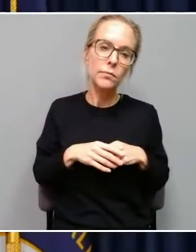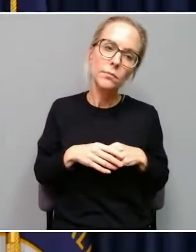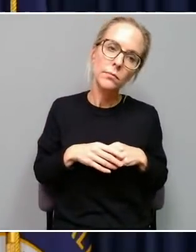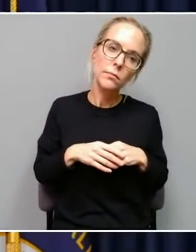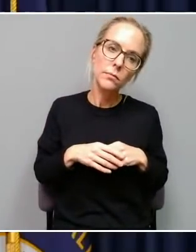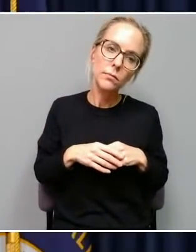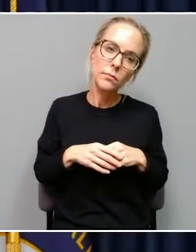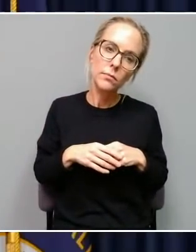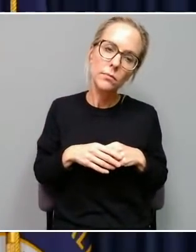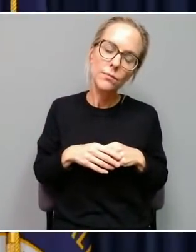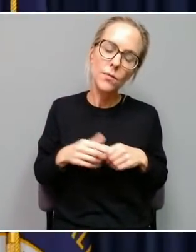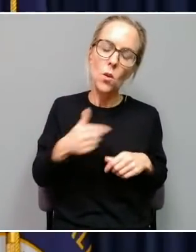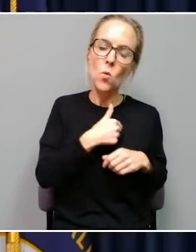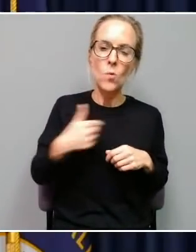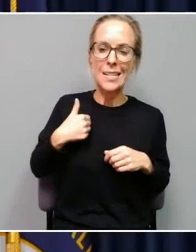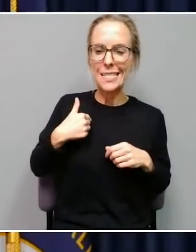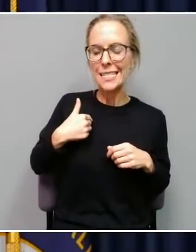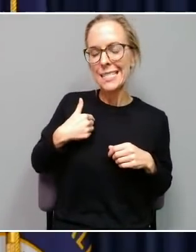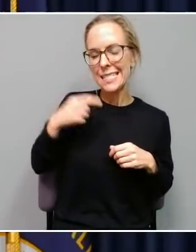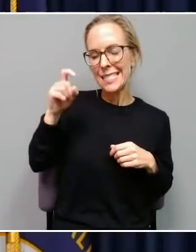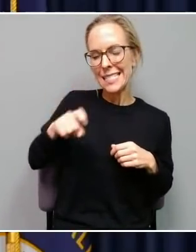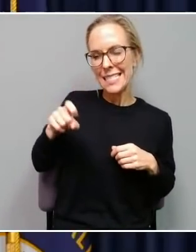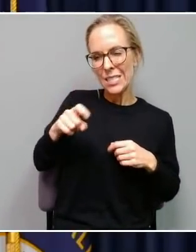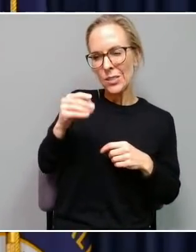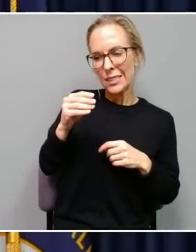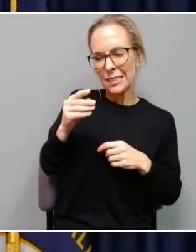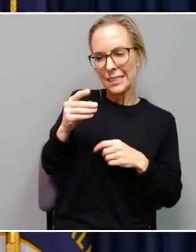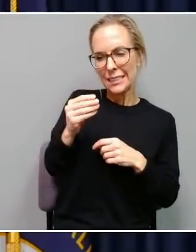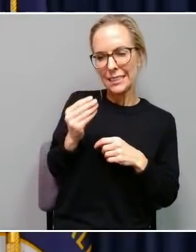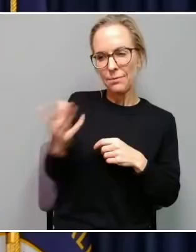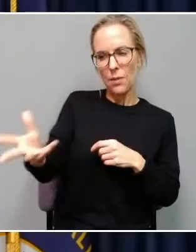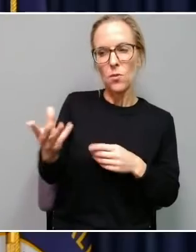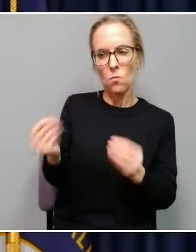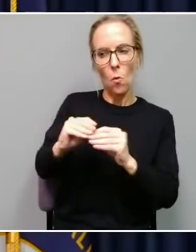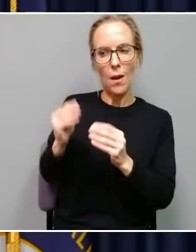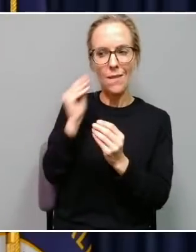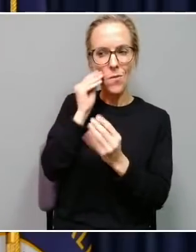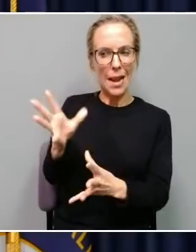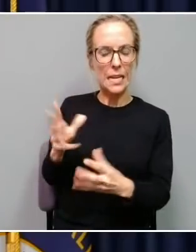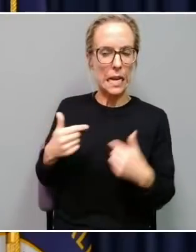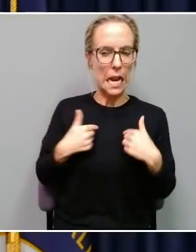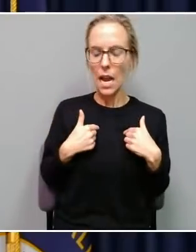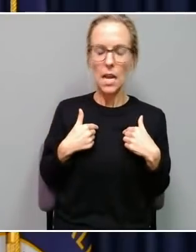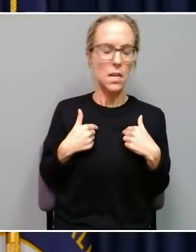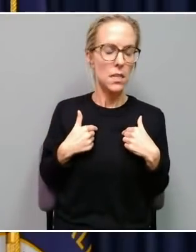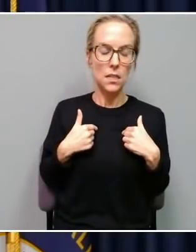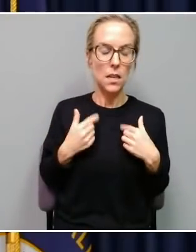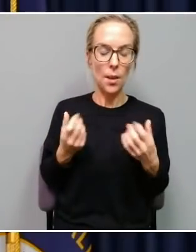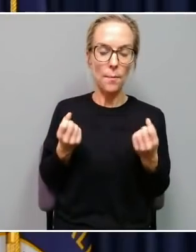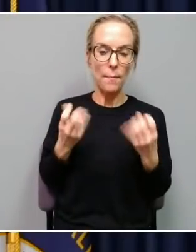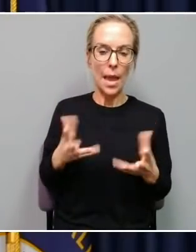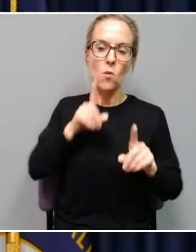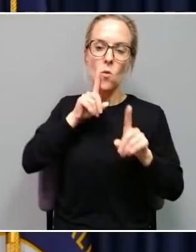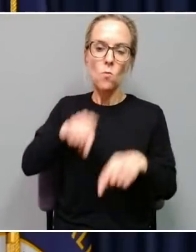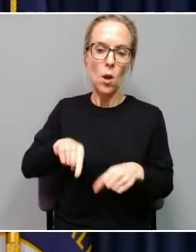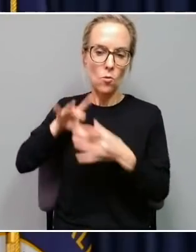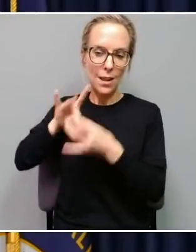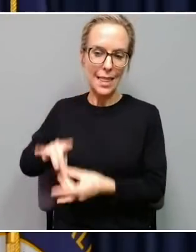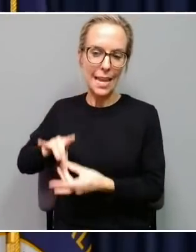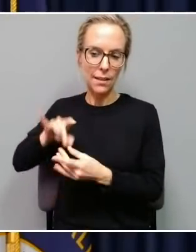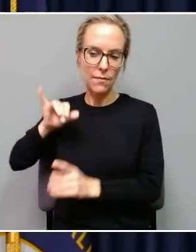We'll need to get you more information on that. I don't get as many reports on that end,